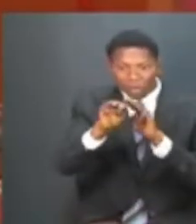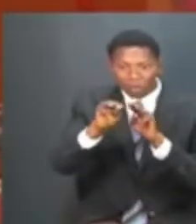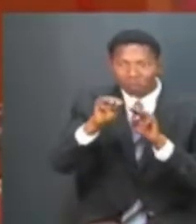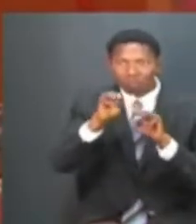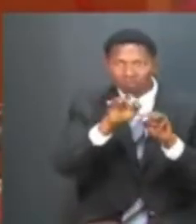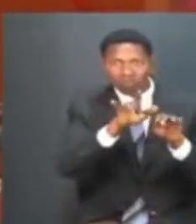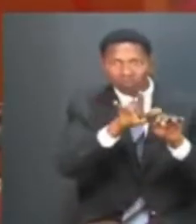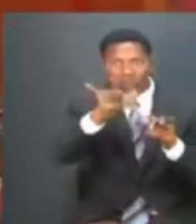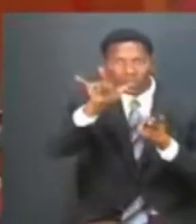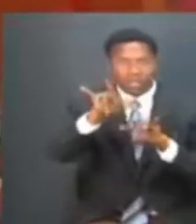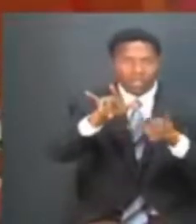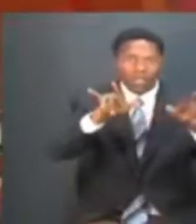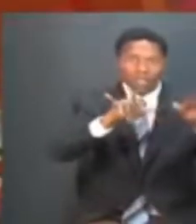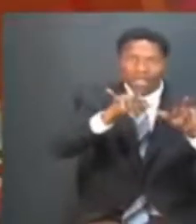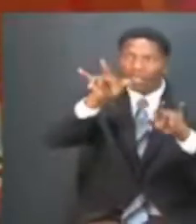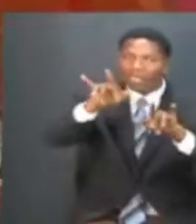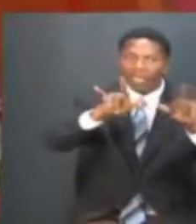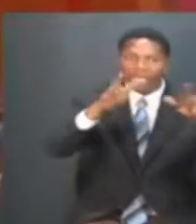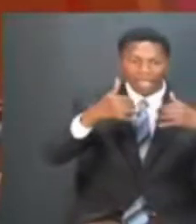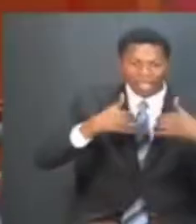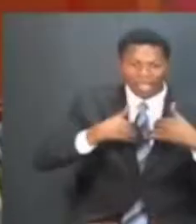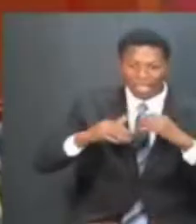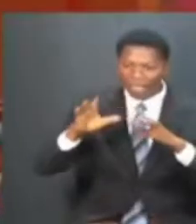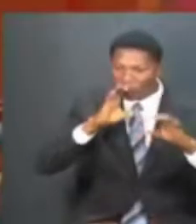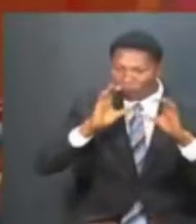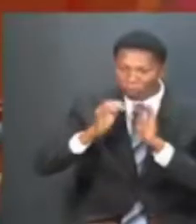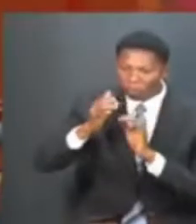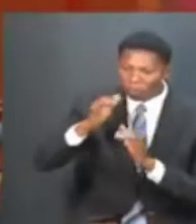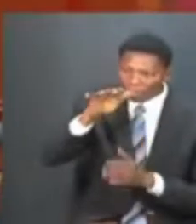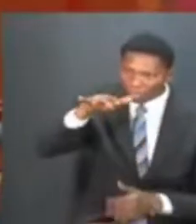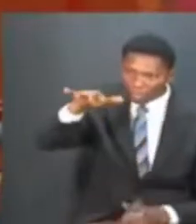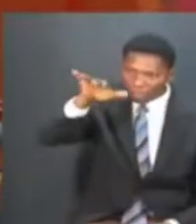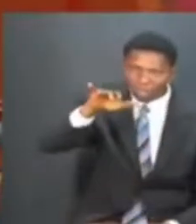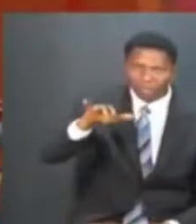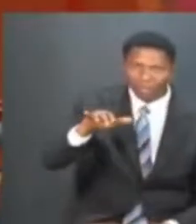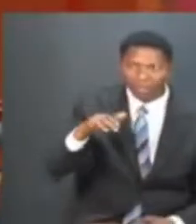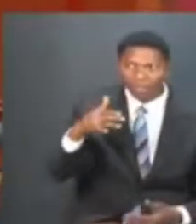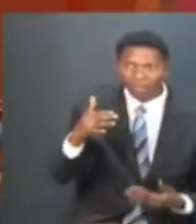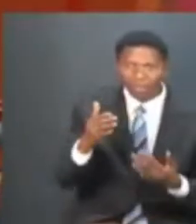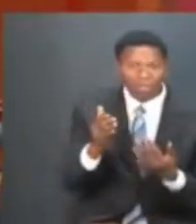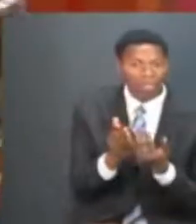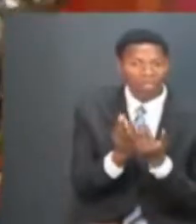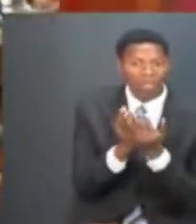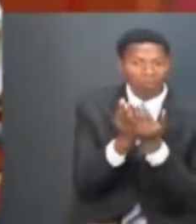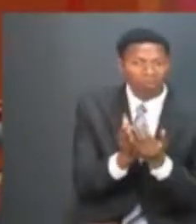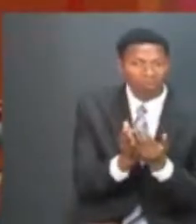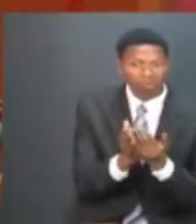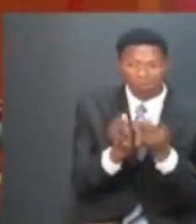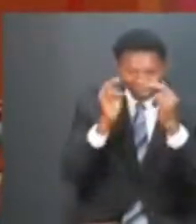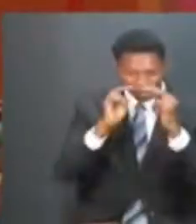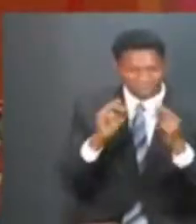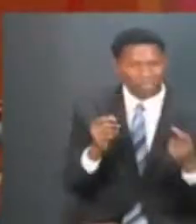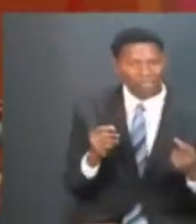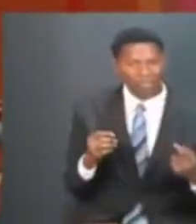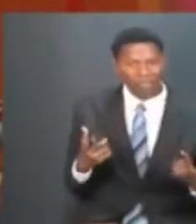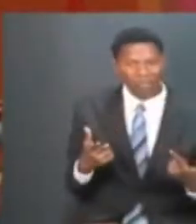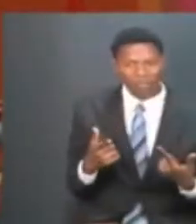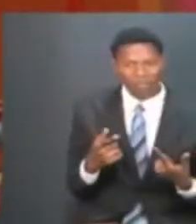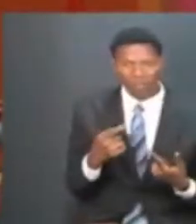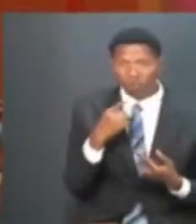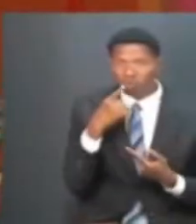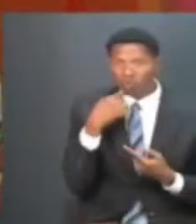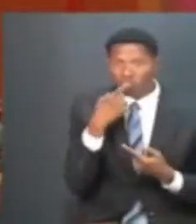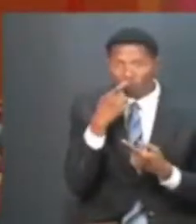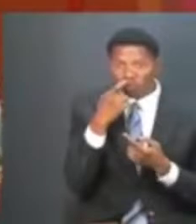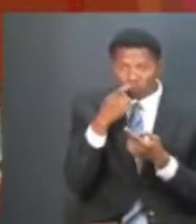airport to another. What happens to the boats when they are on the water bodies? Who checks